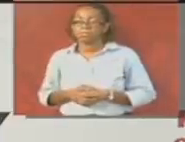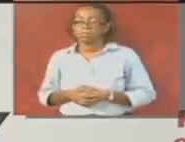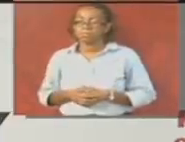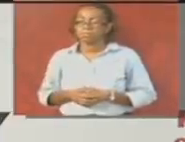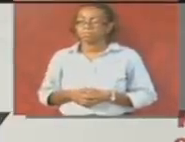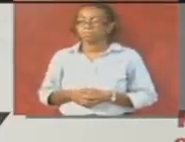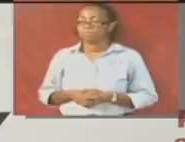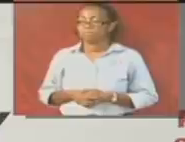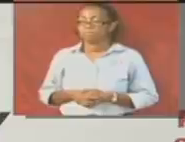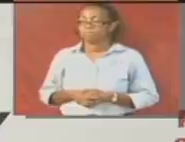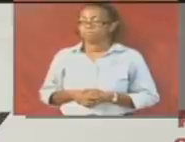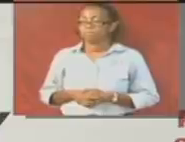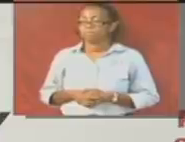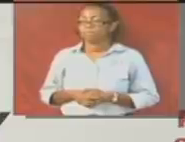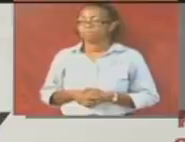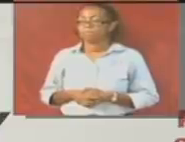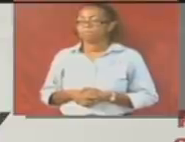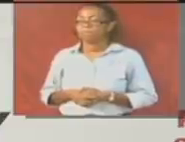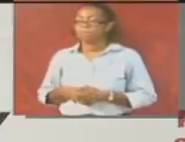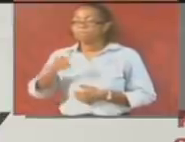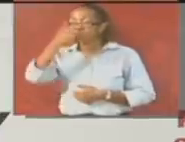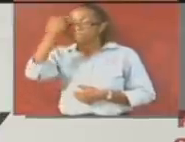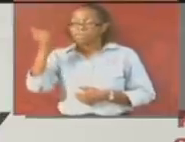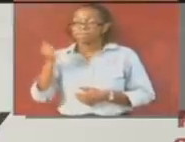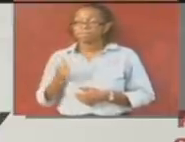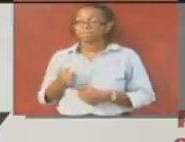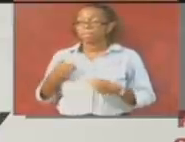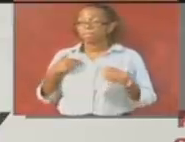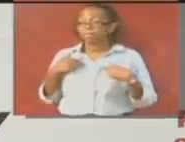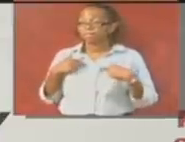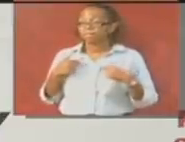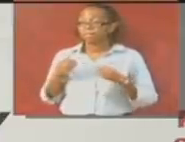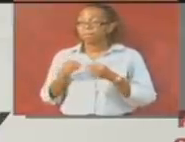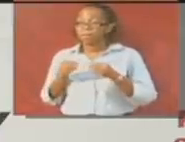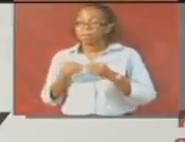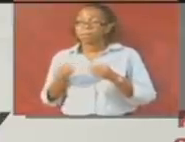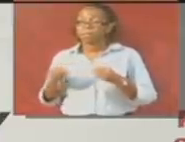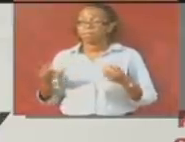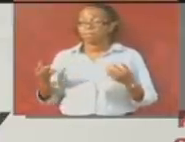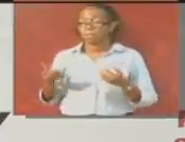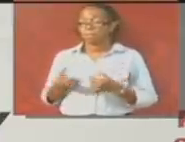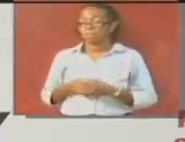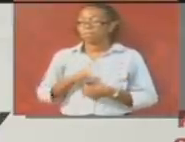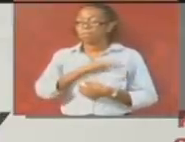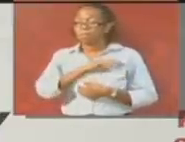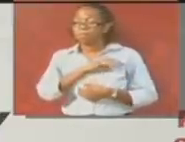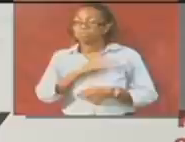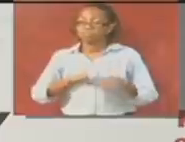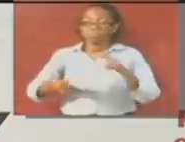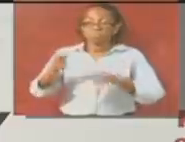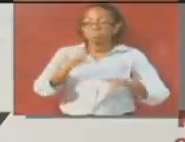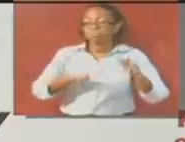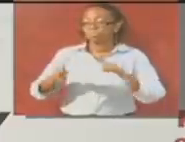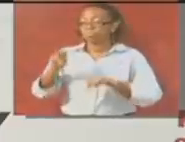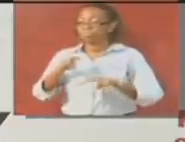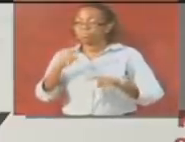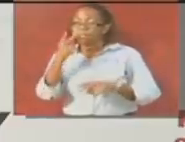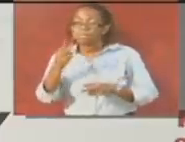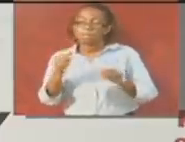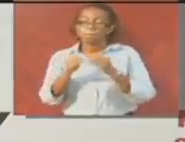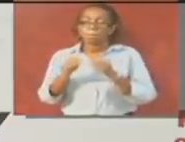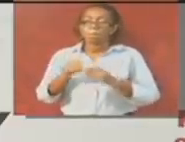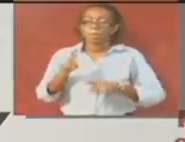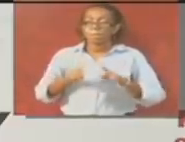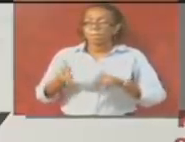existing implemented regulations, but we don't have a metric that says how well or not well that may be followed. We do,